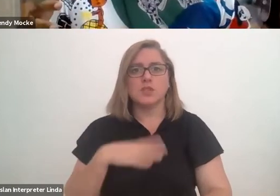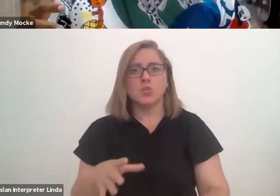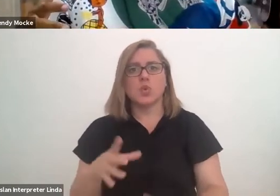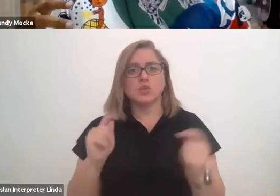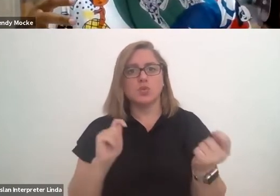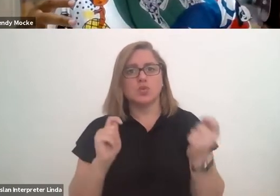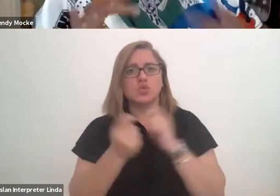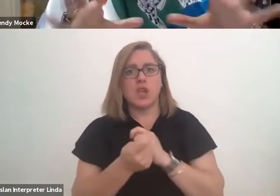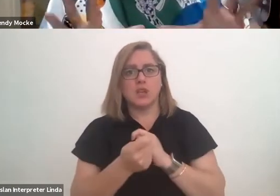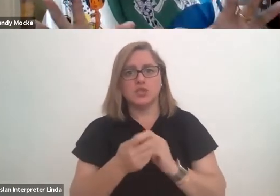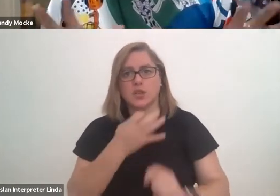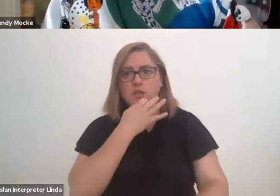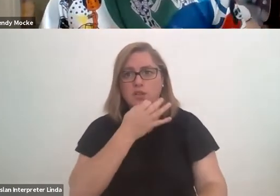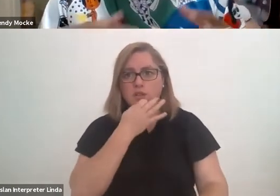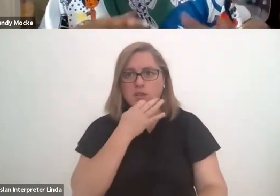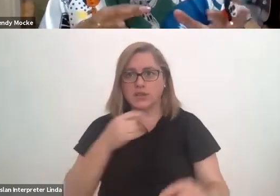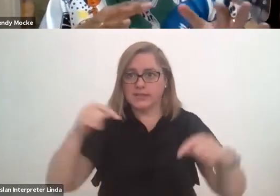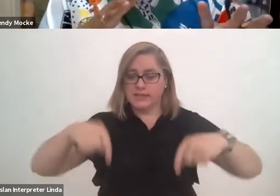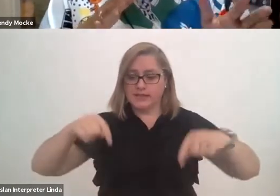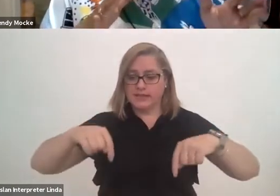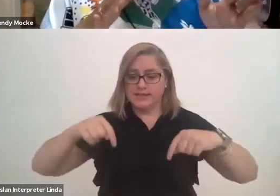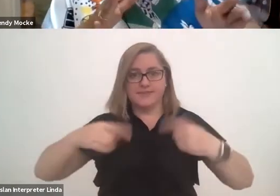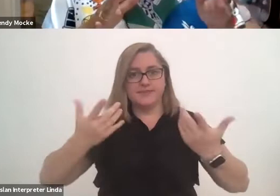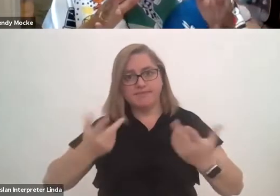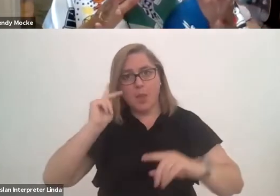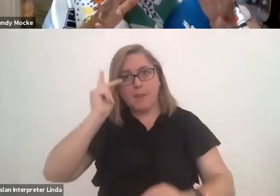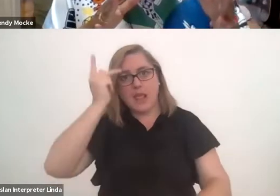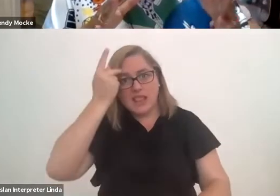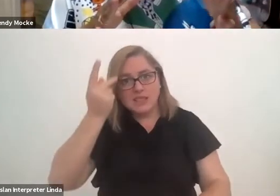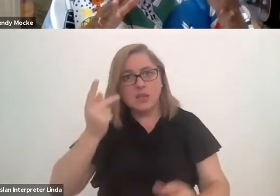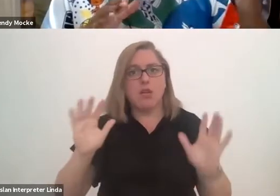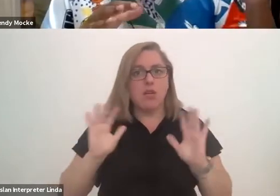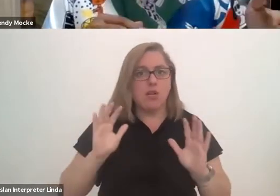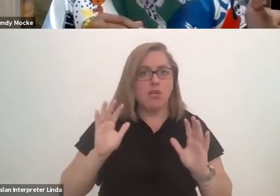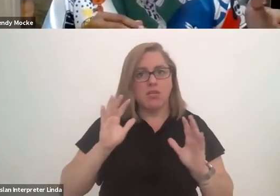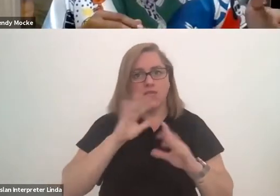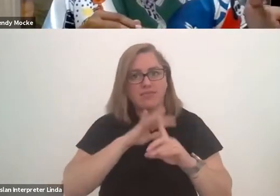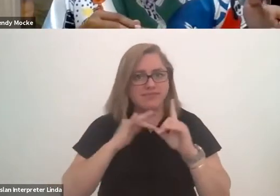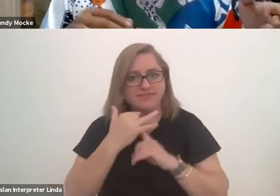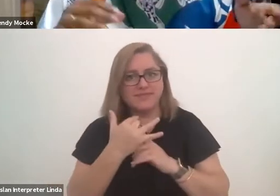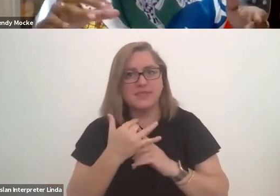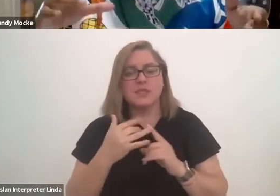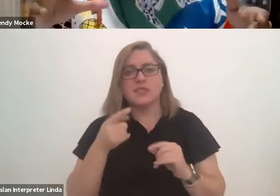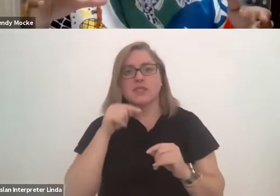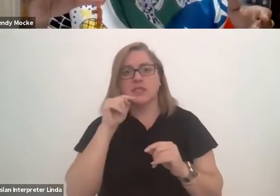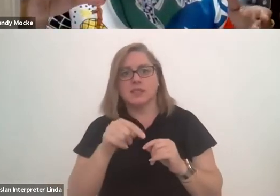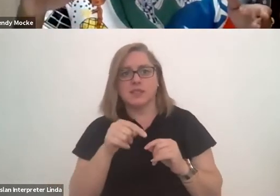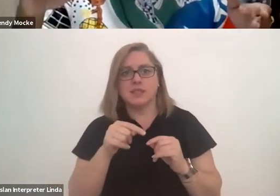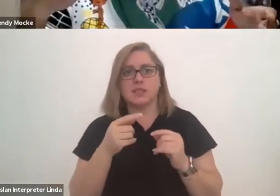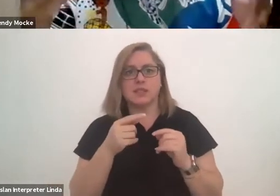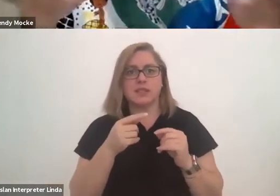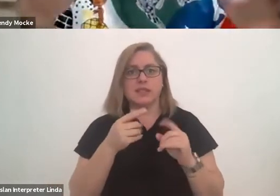and more in the current social and political climate, the lines between advocacy and traditional modes